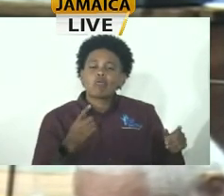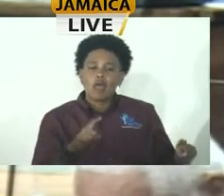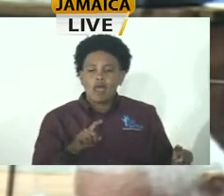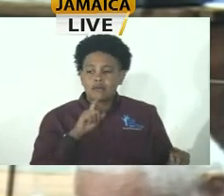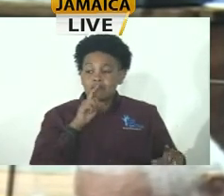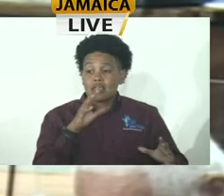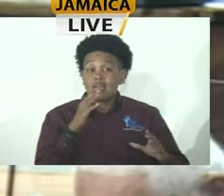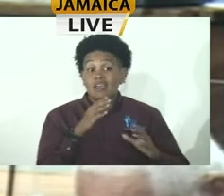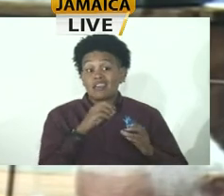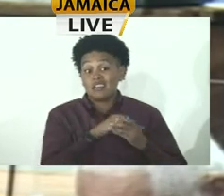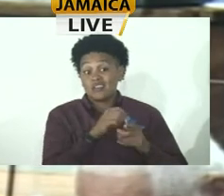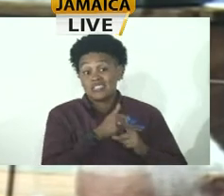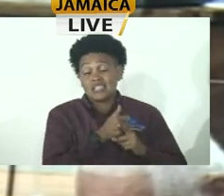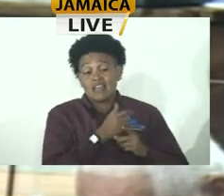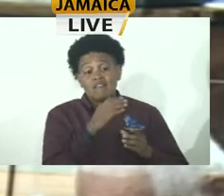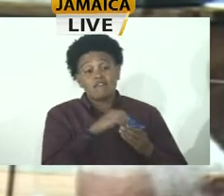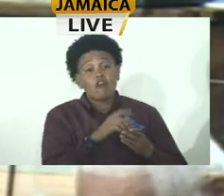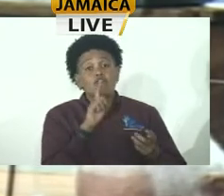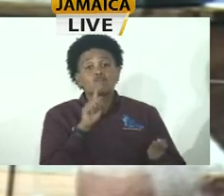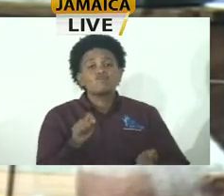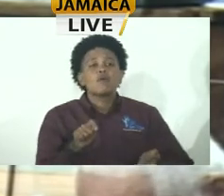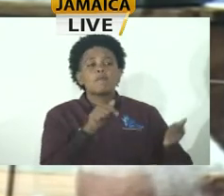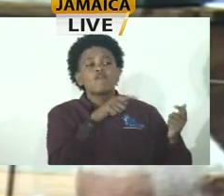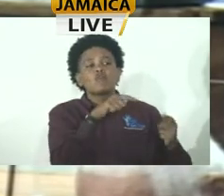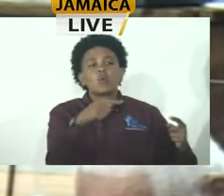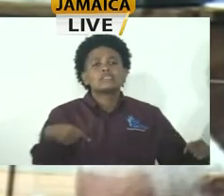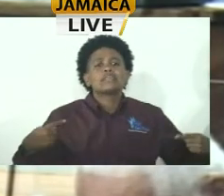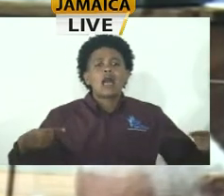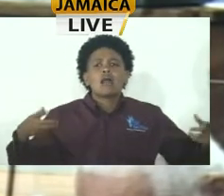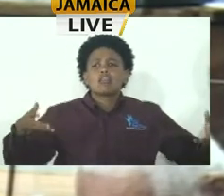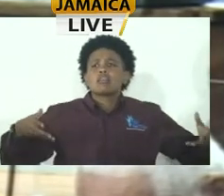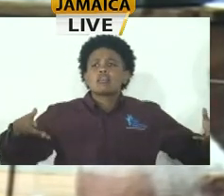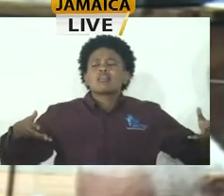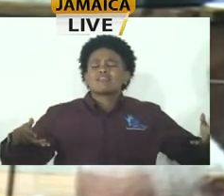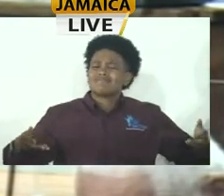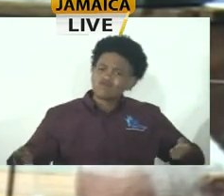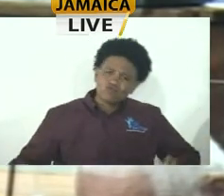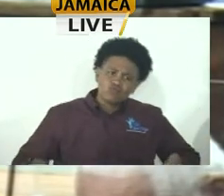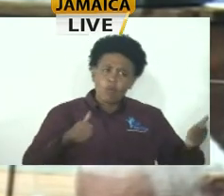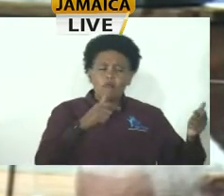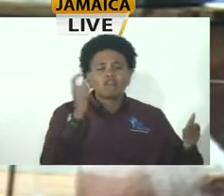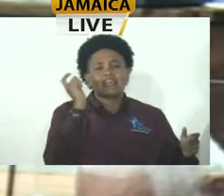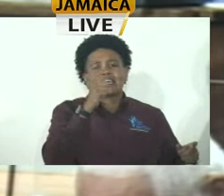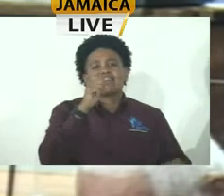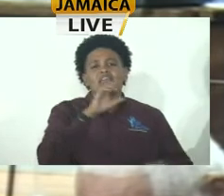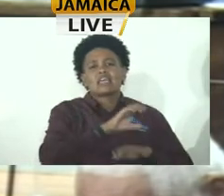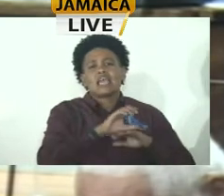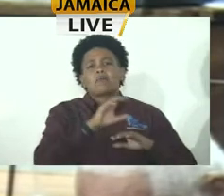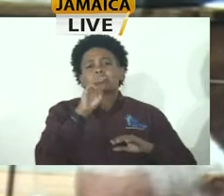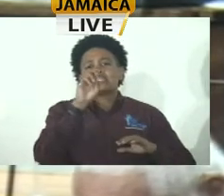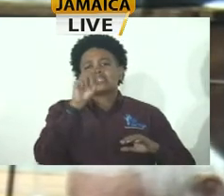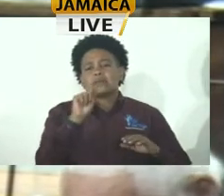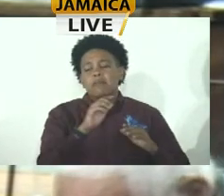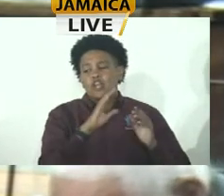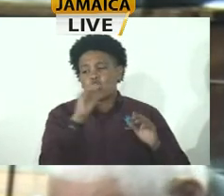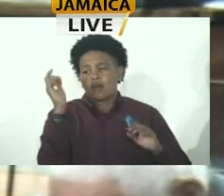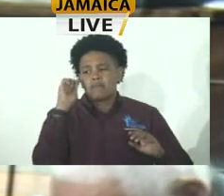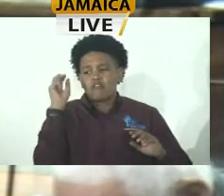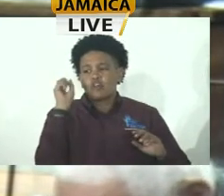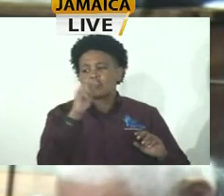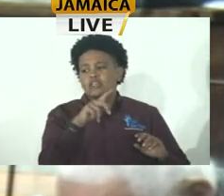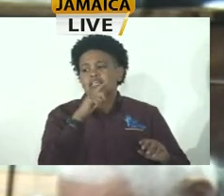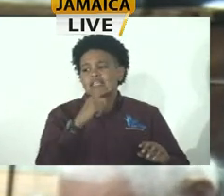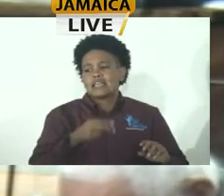involved the removal of those tires to the caribbean cement company for disposal in its high